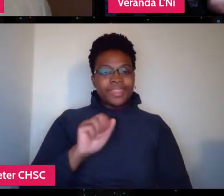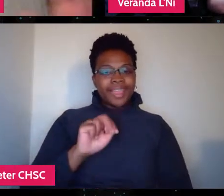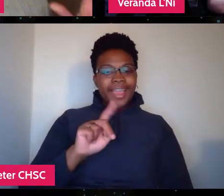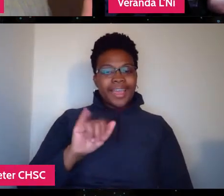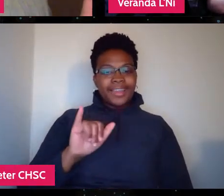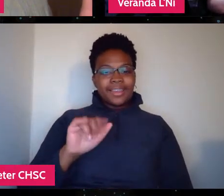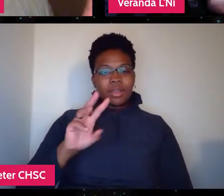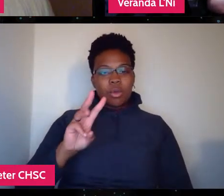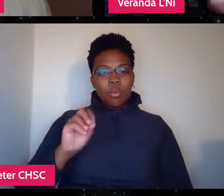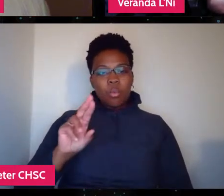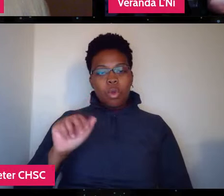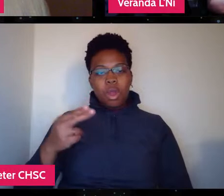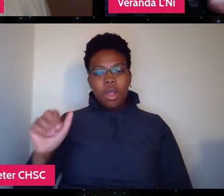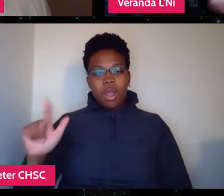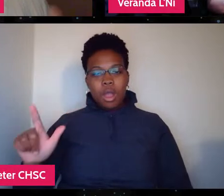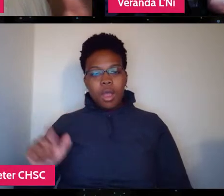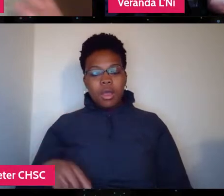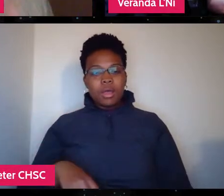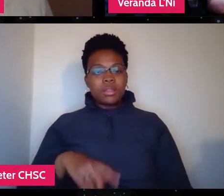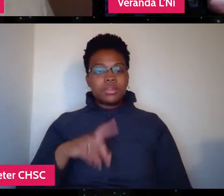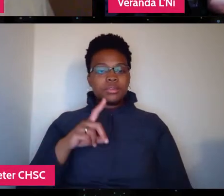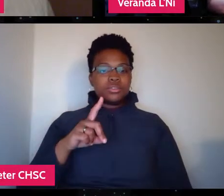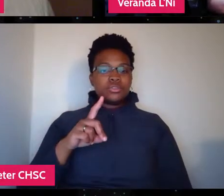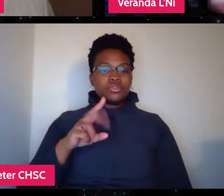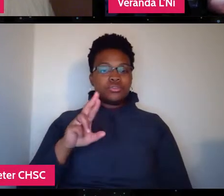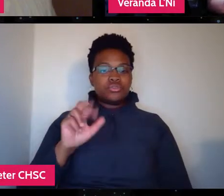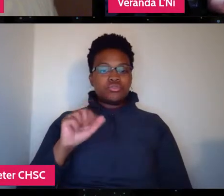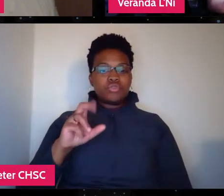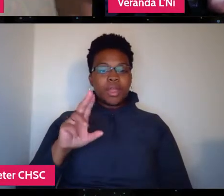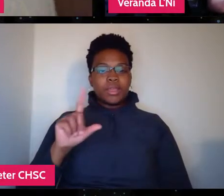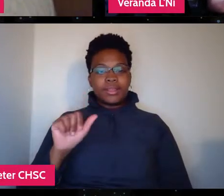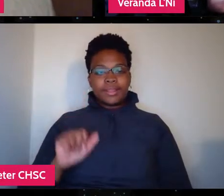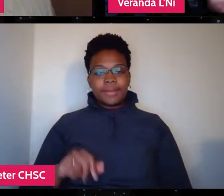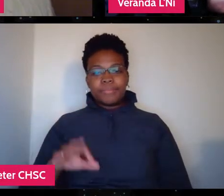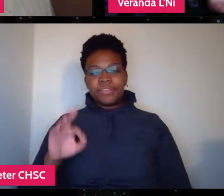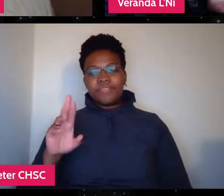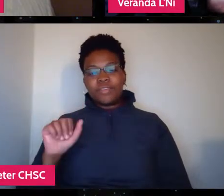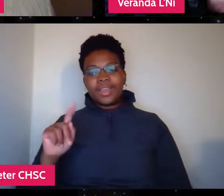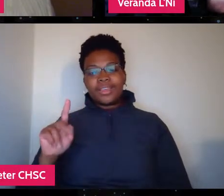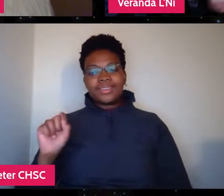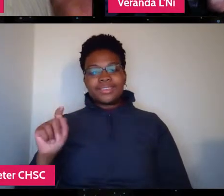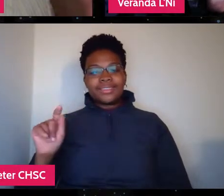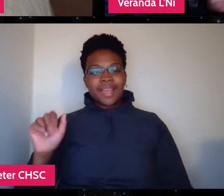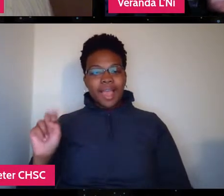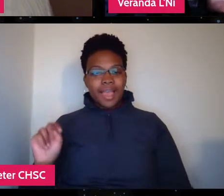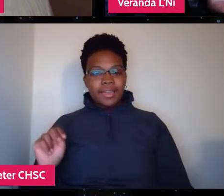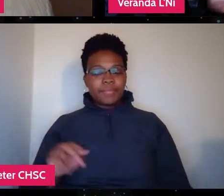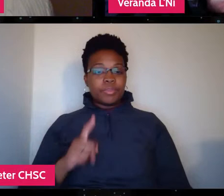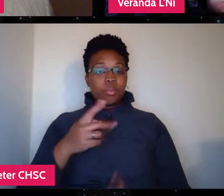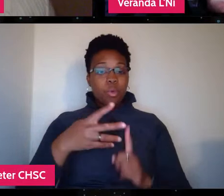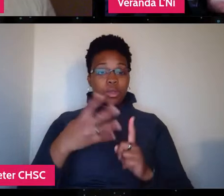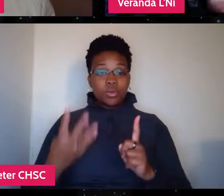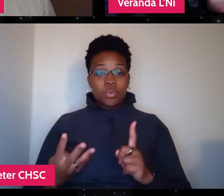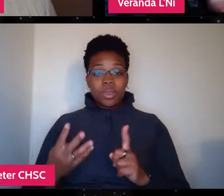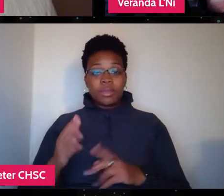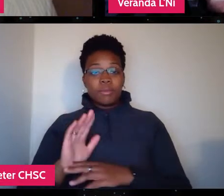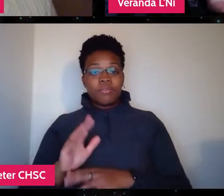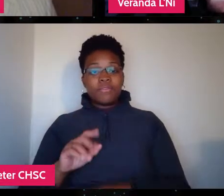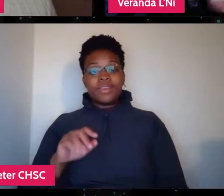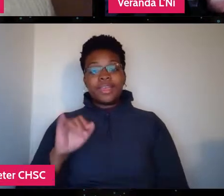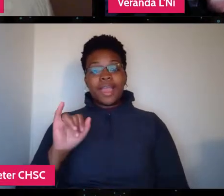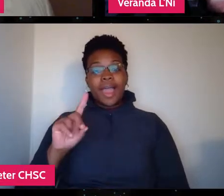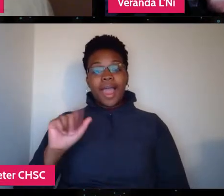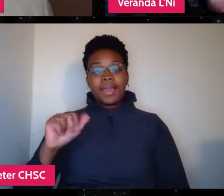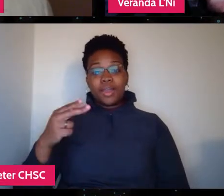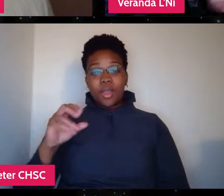I totally remembered him from one of my favorite queer films, My Own Private Idaho. He's in that. And so I